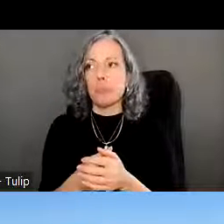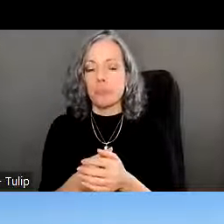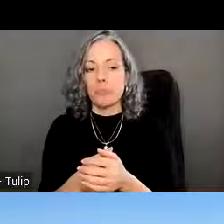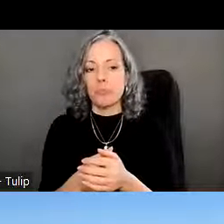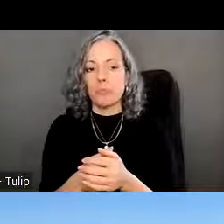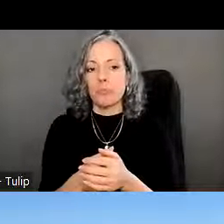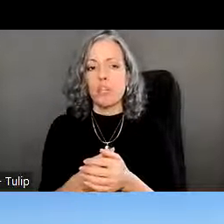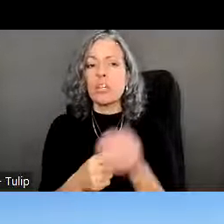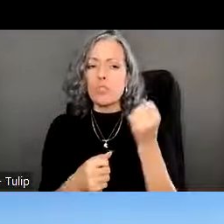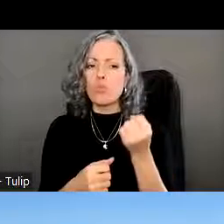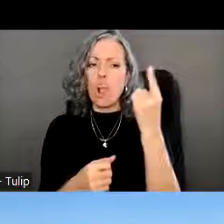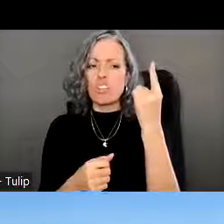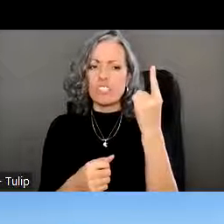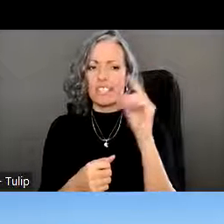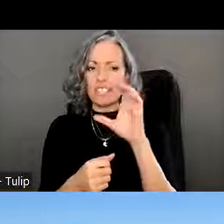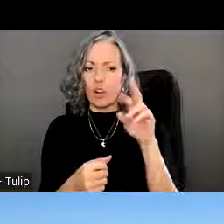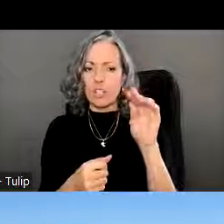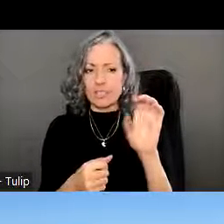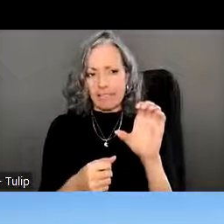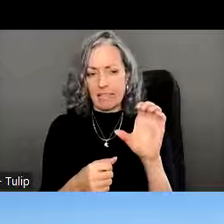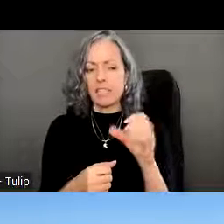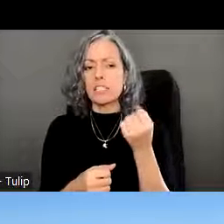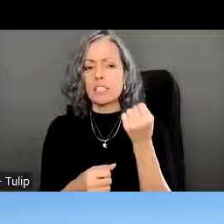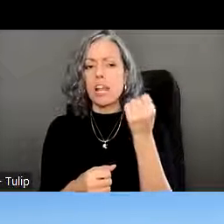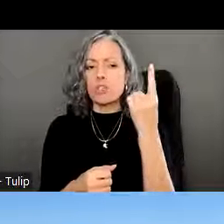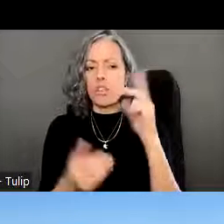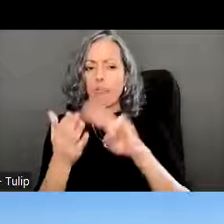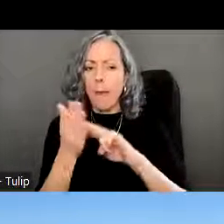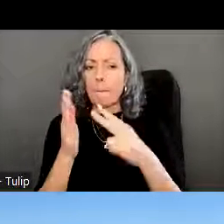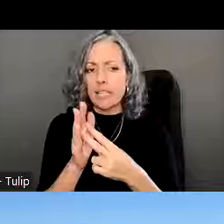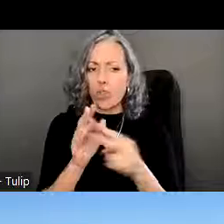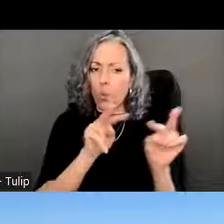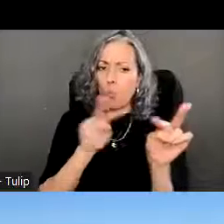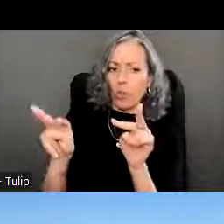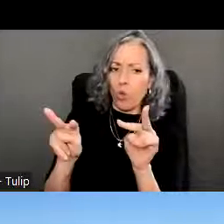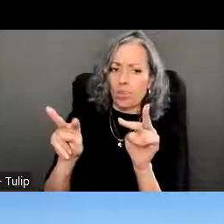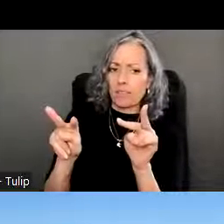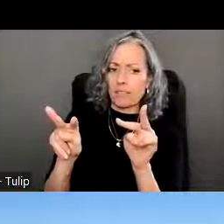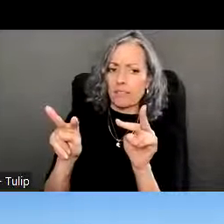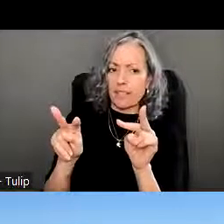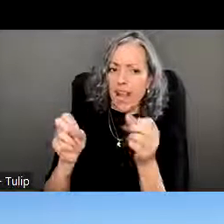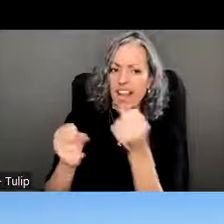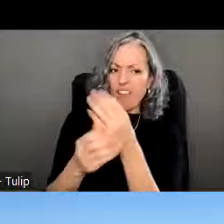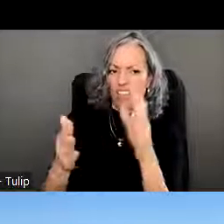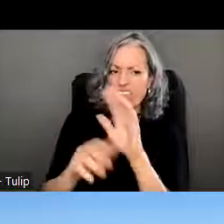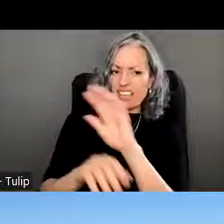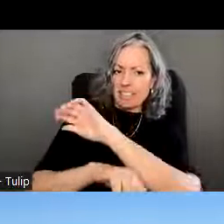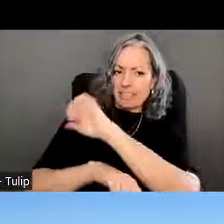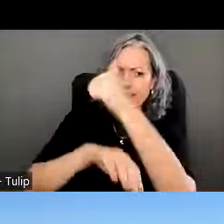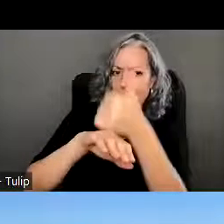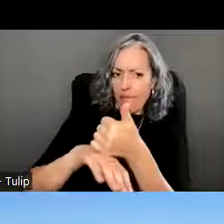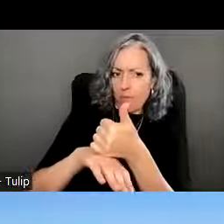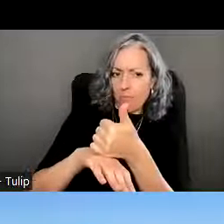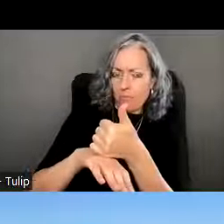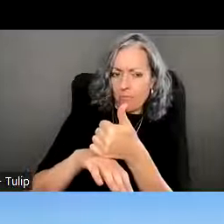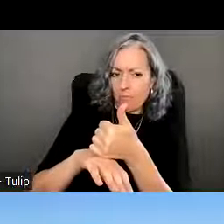To understand the CRC is to understand that we looked at the models in terms of the